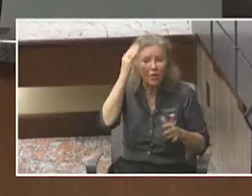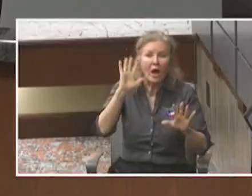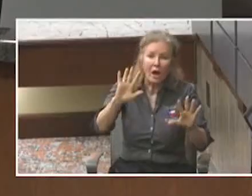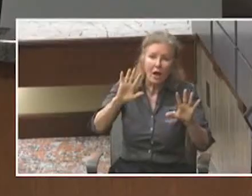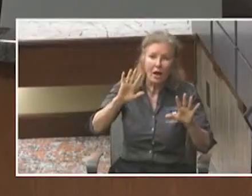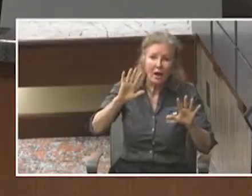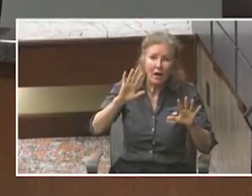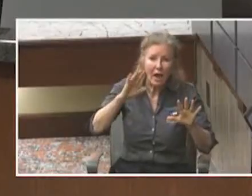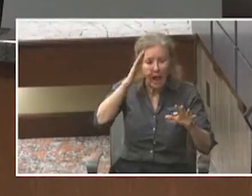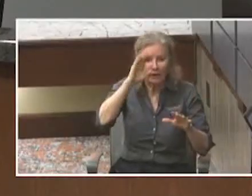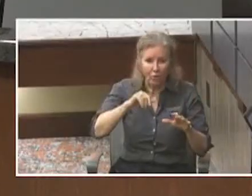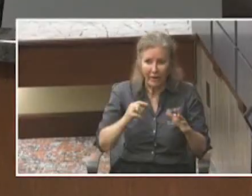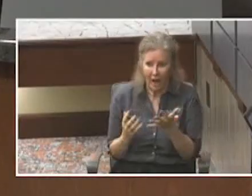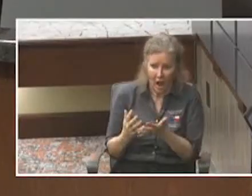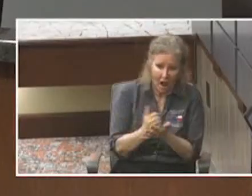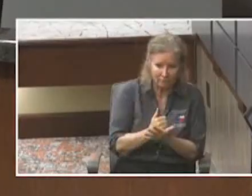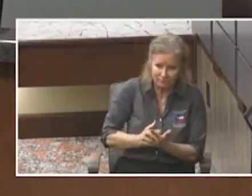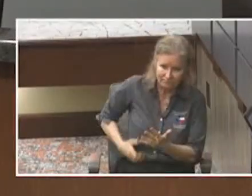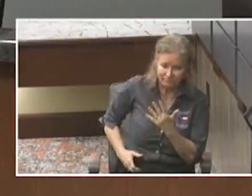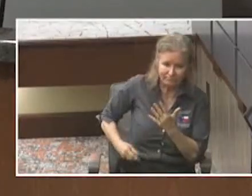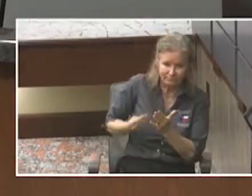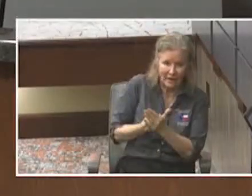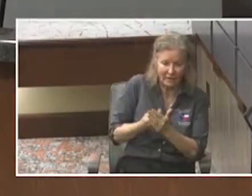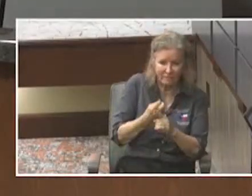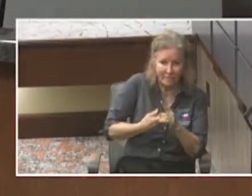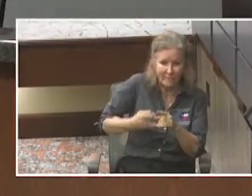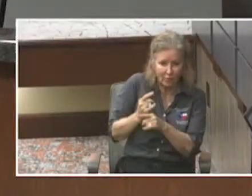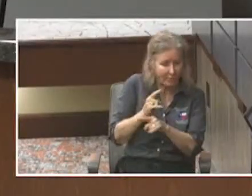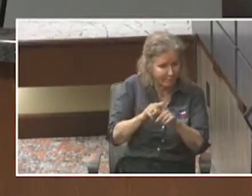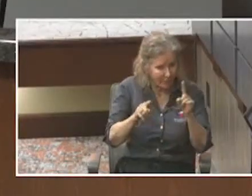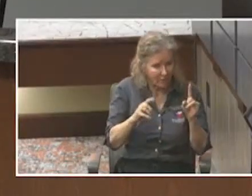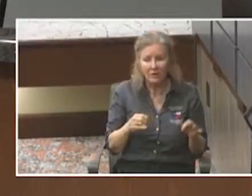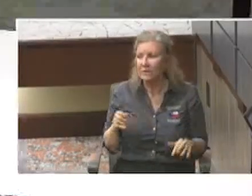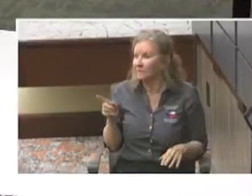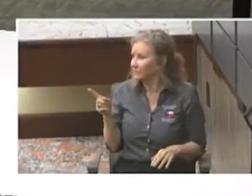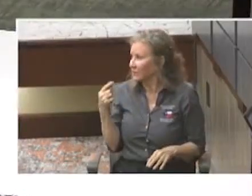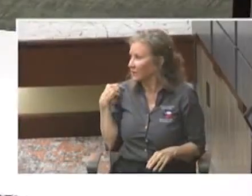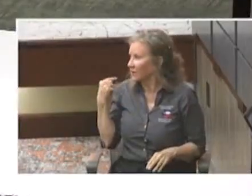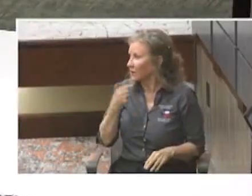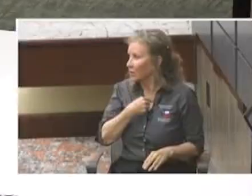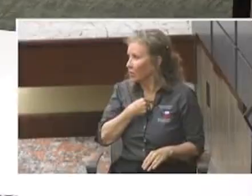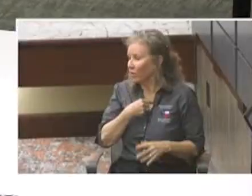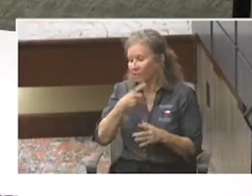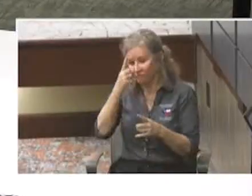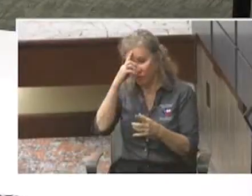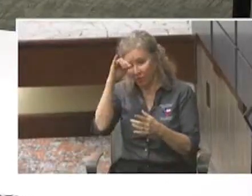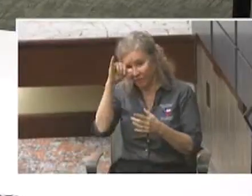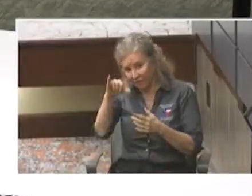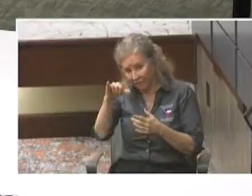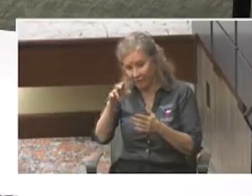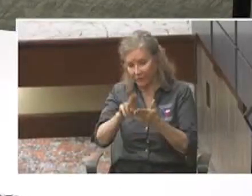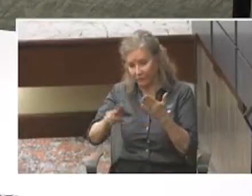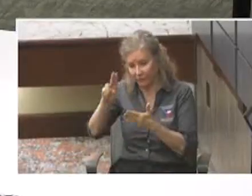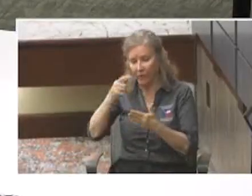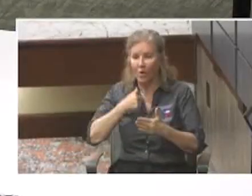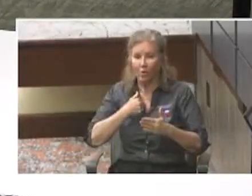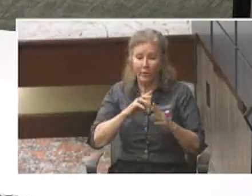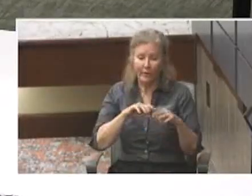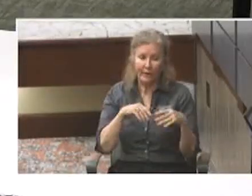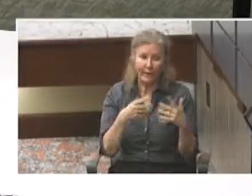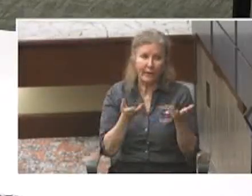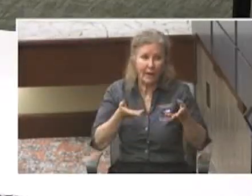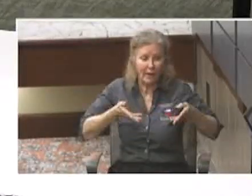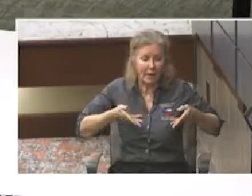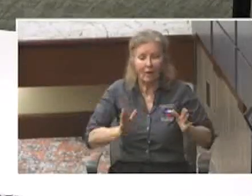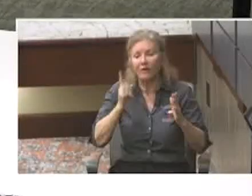generator when you do have it at the events, but. Well, as a university, we've committed for these what we call community-type events, whether